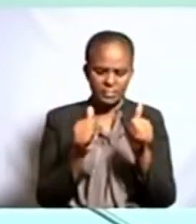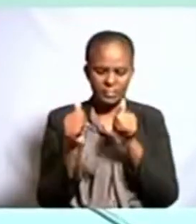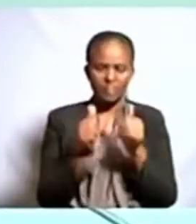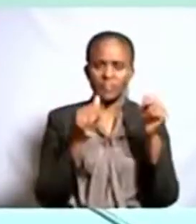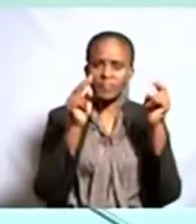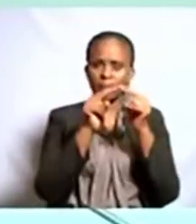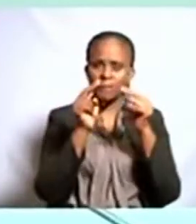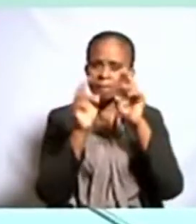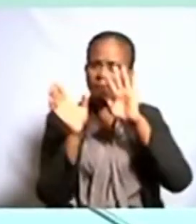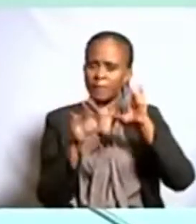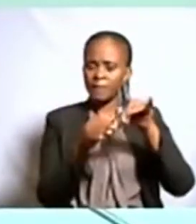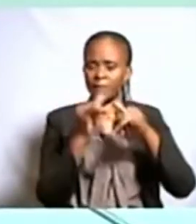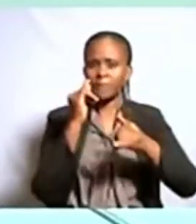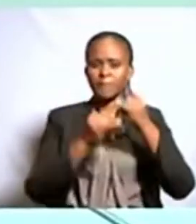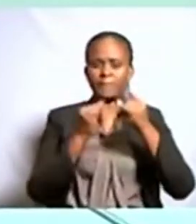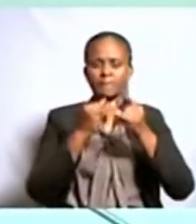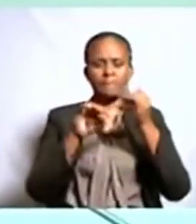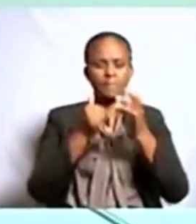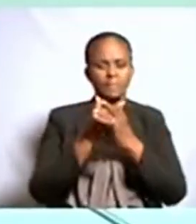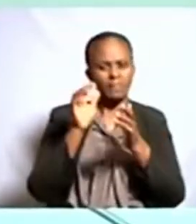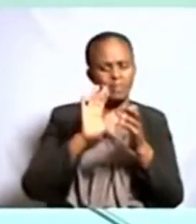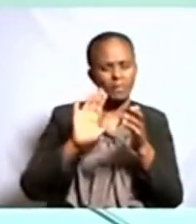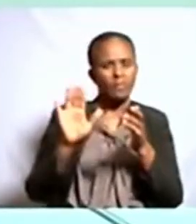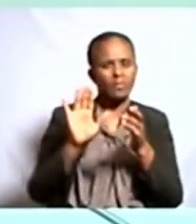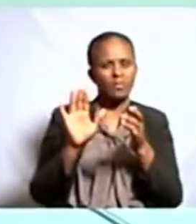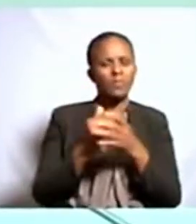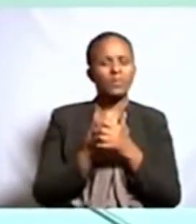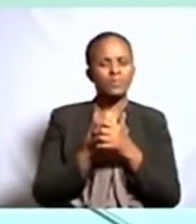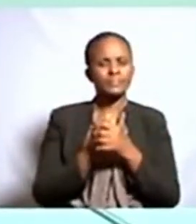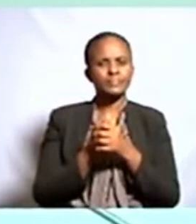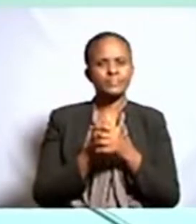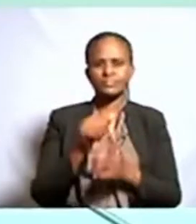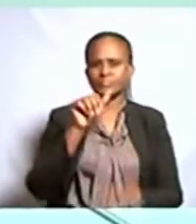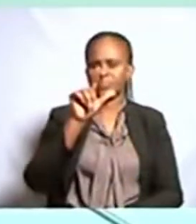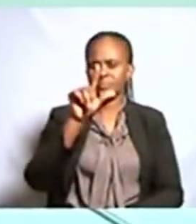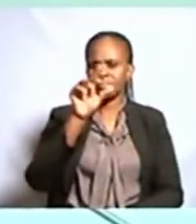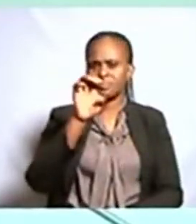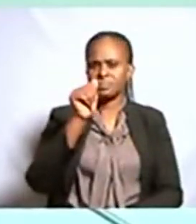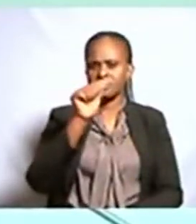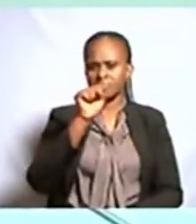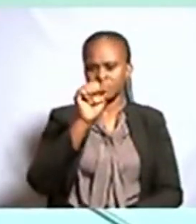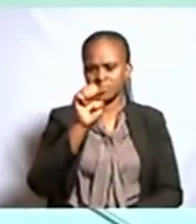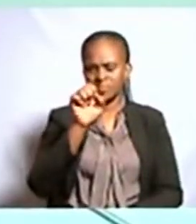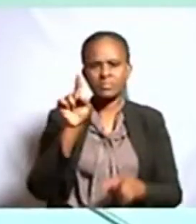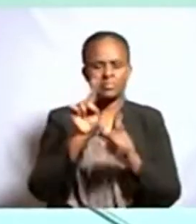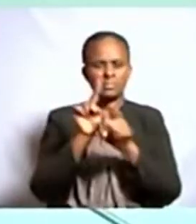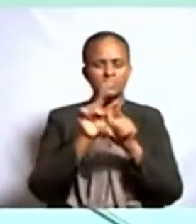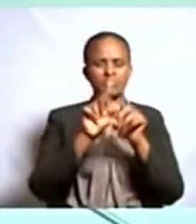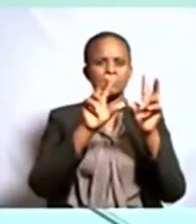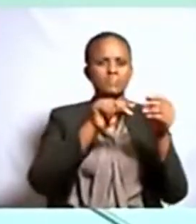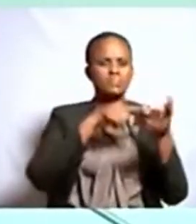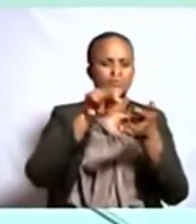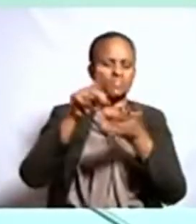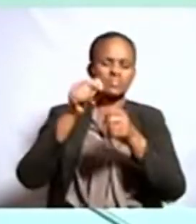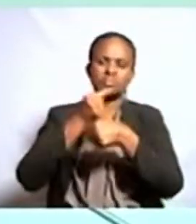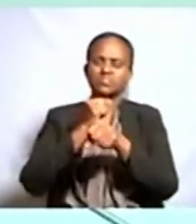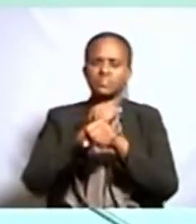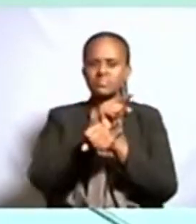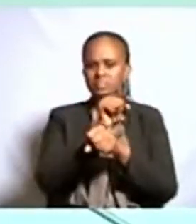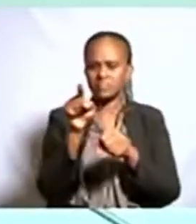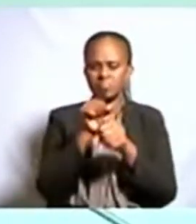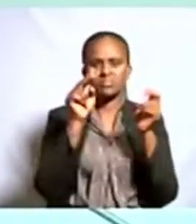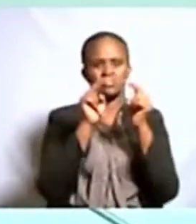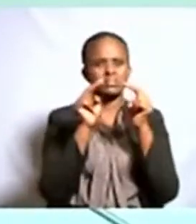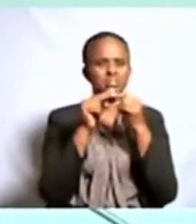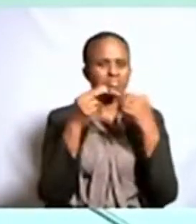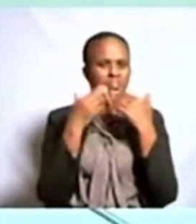contract was left to expire through the expiration of a lease term and no payment have been made on this